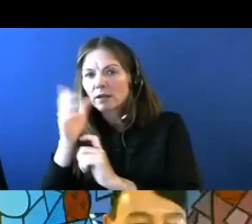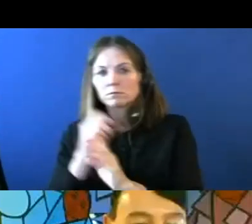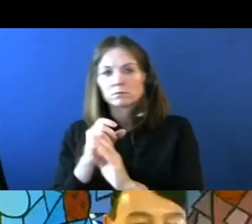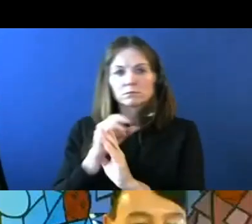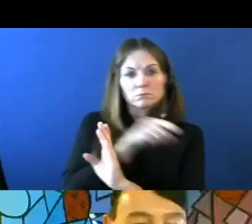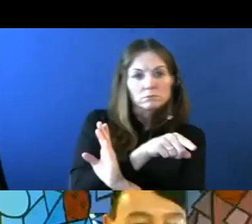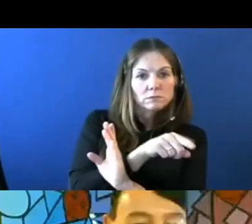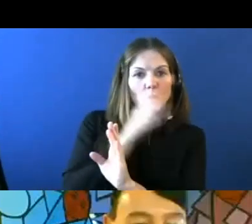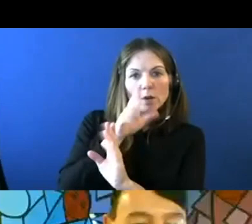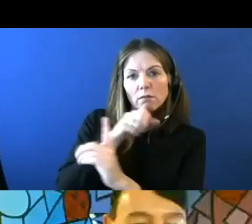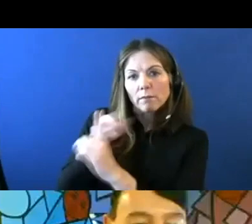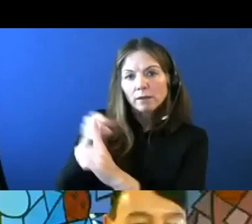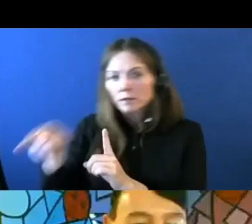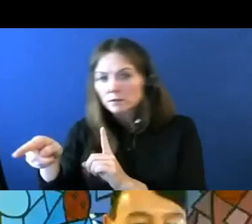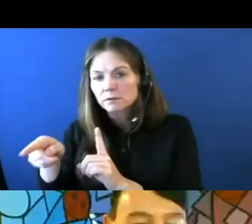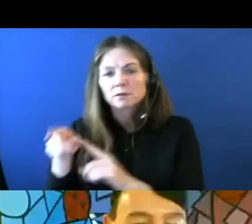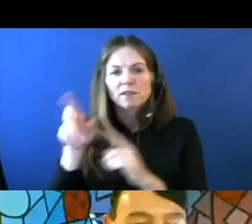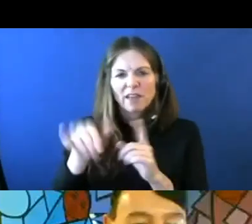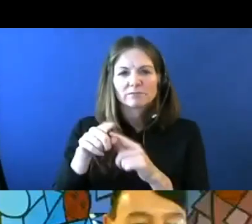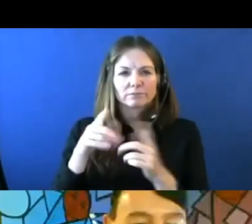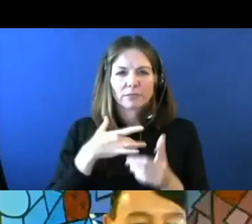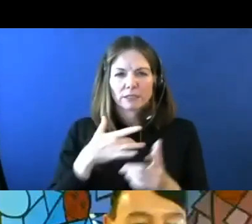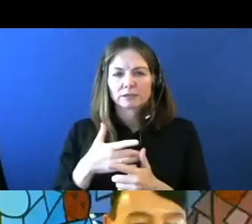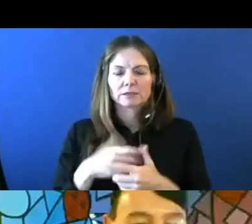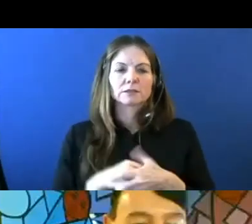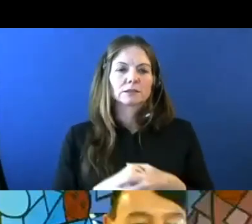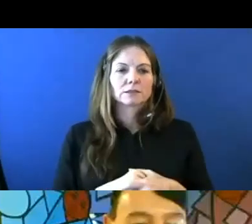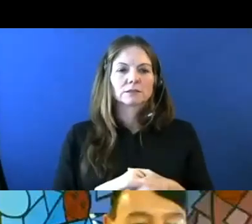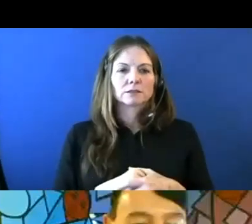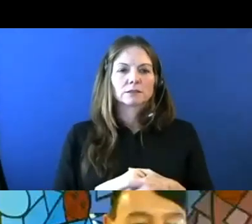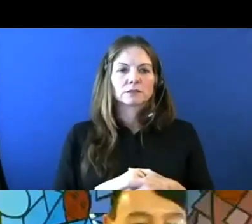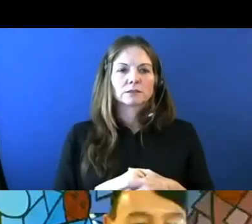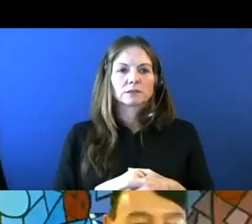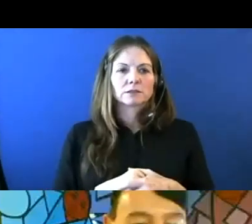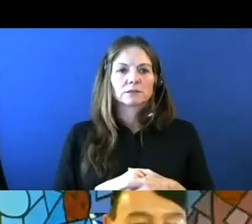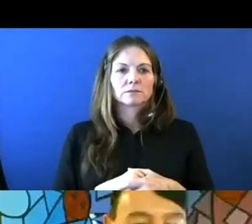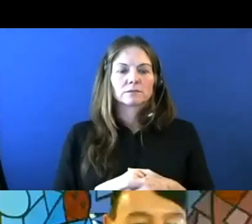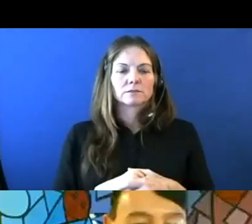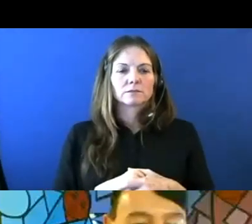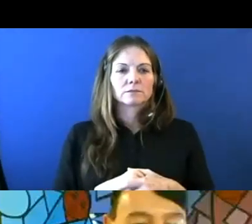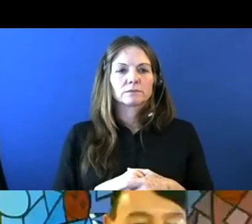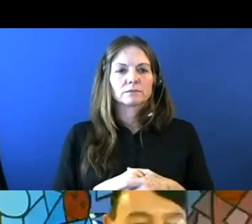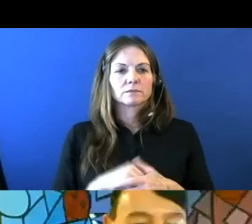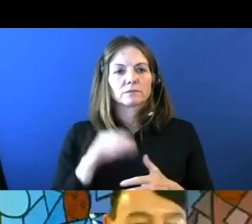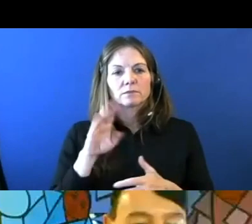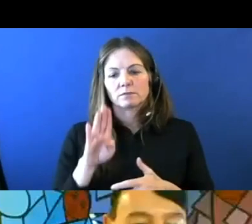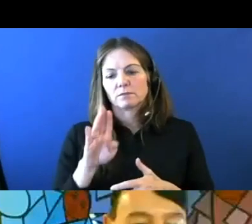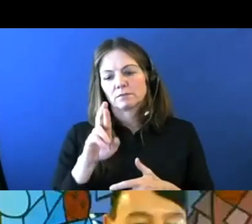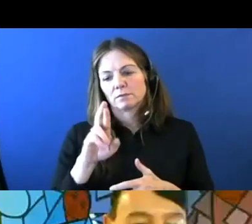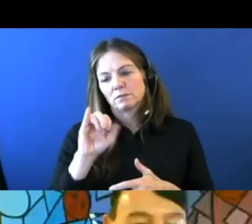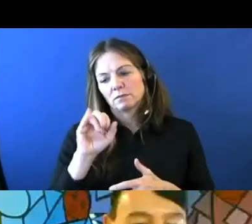that? And I'm thinking back about, Brittany, you spoke about, you know, that